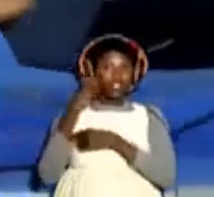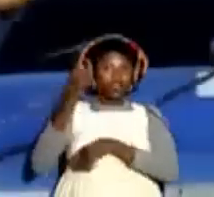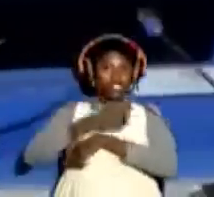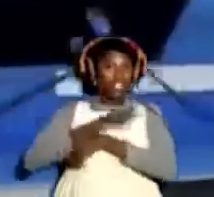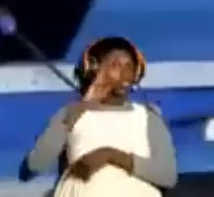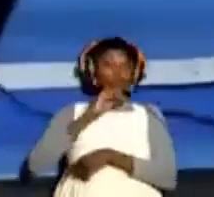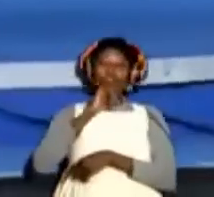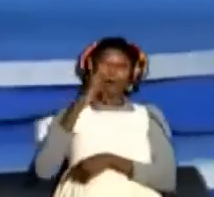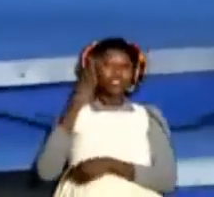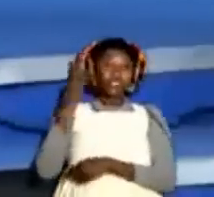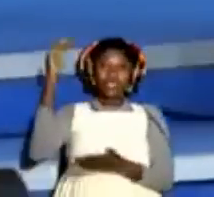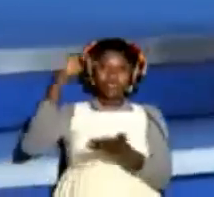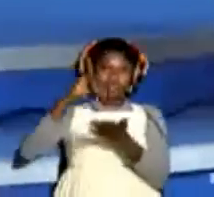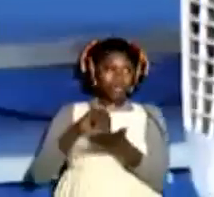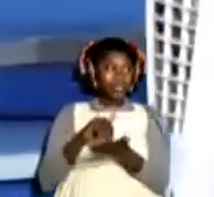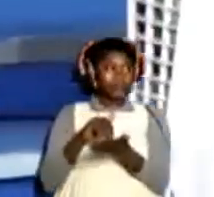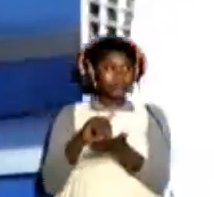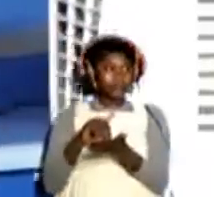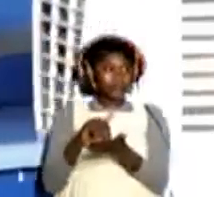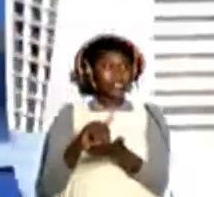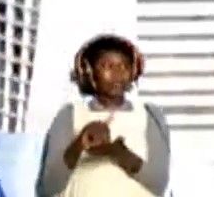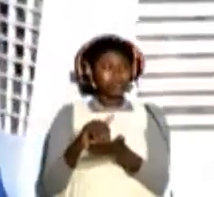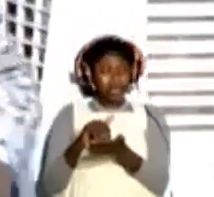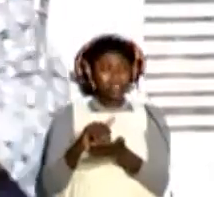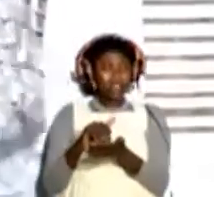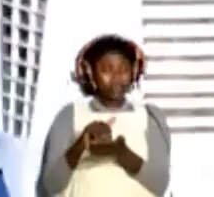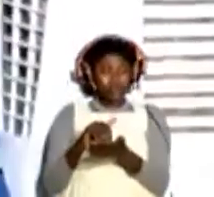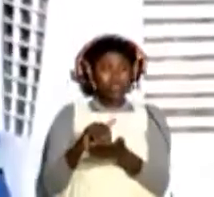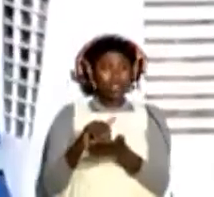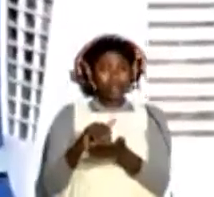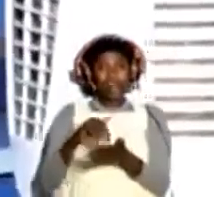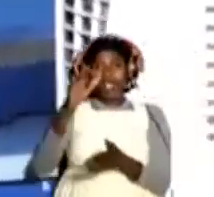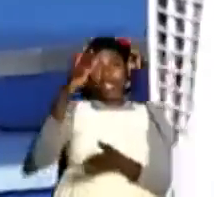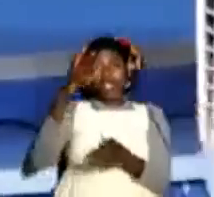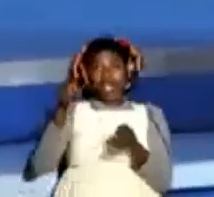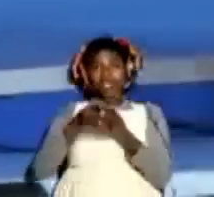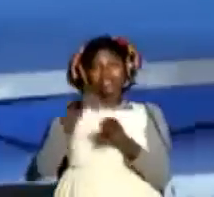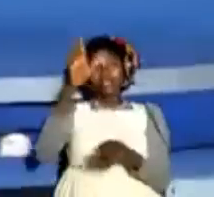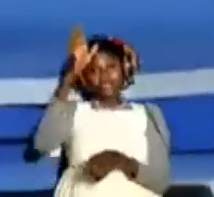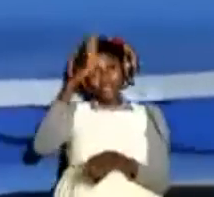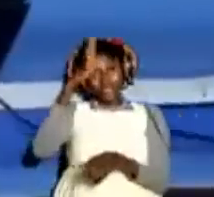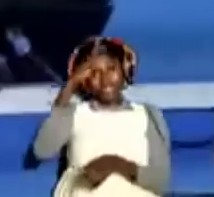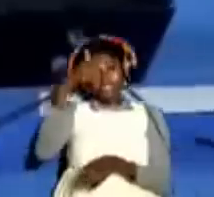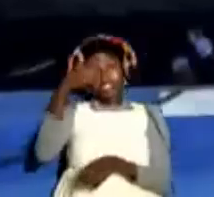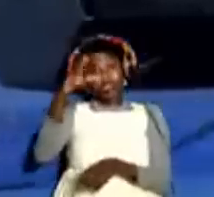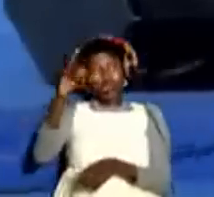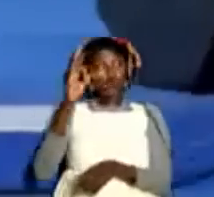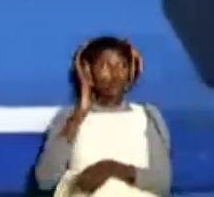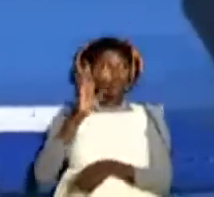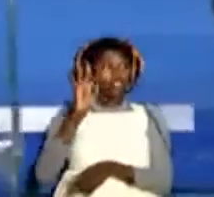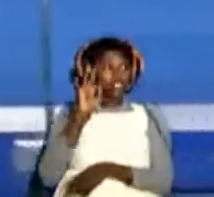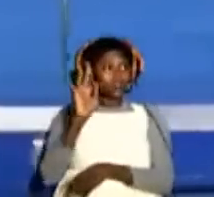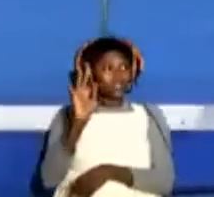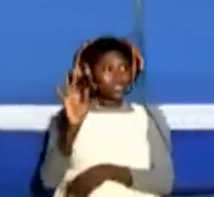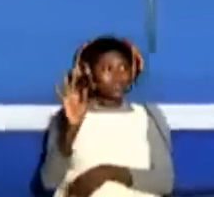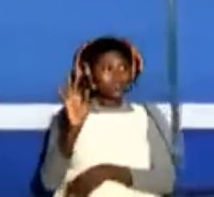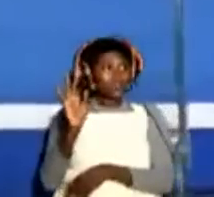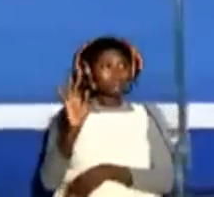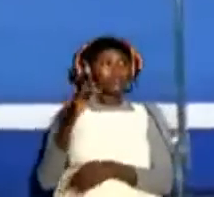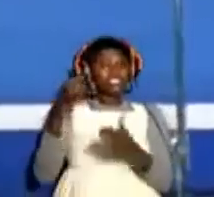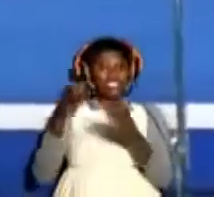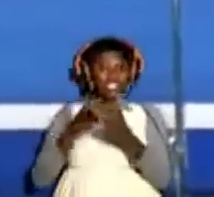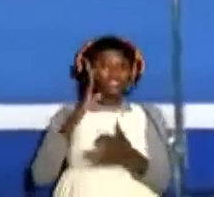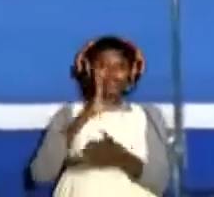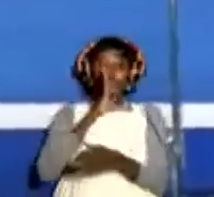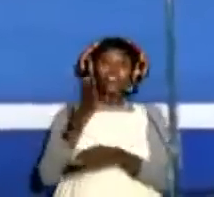more. Amen. Amen. As Baba begins to speak, it will